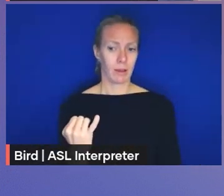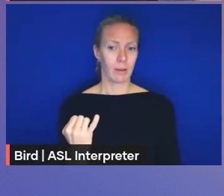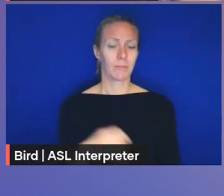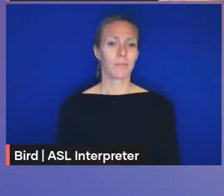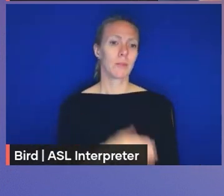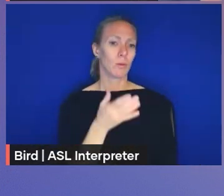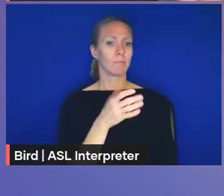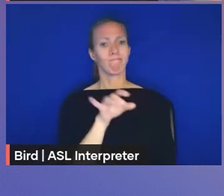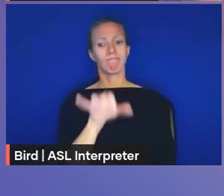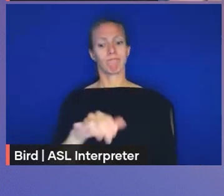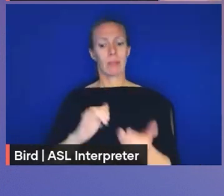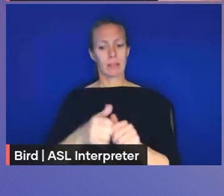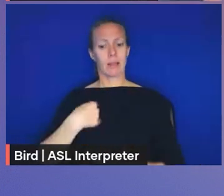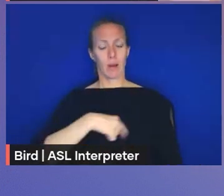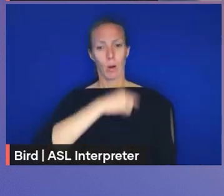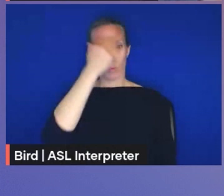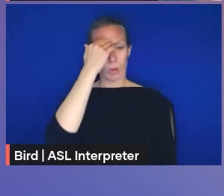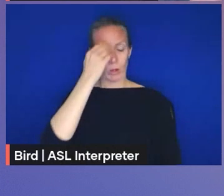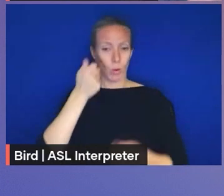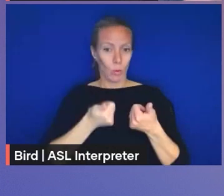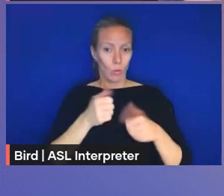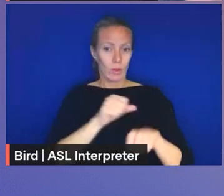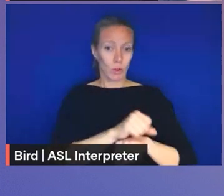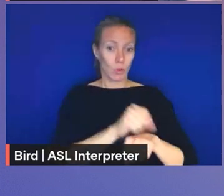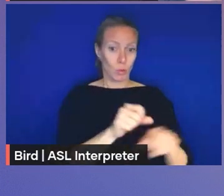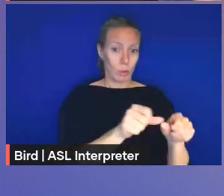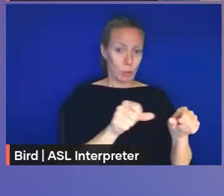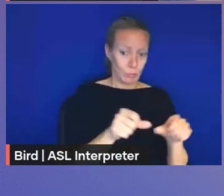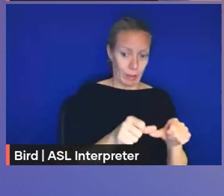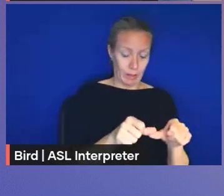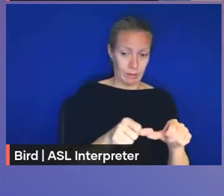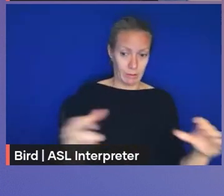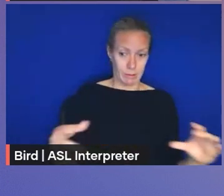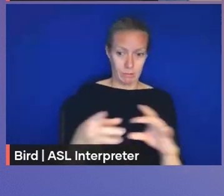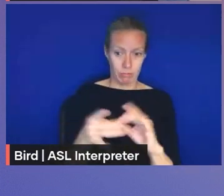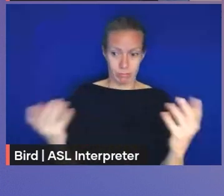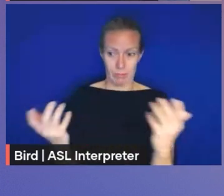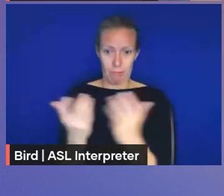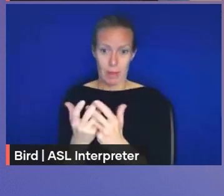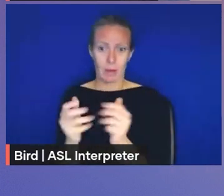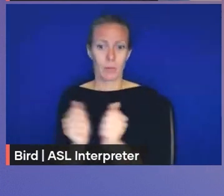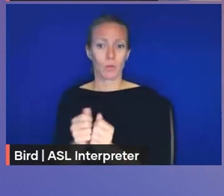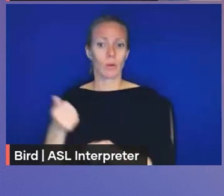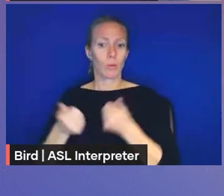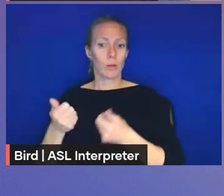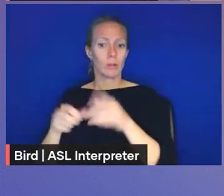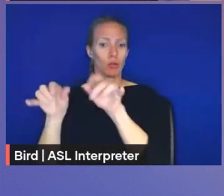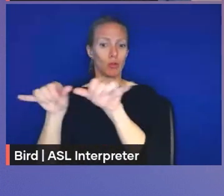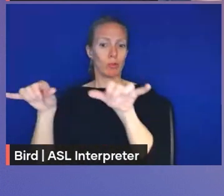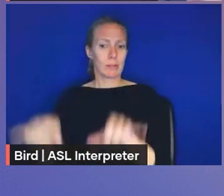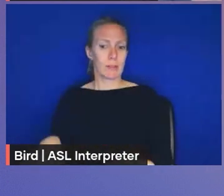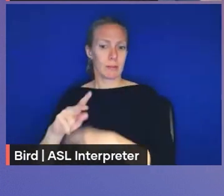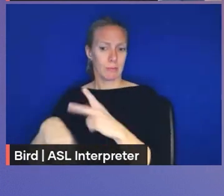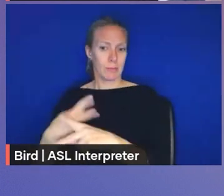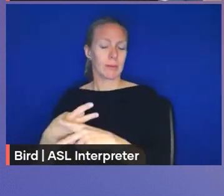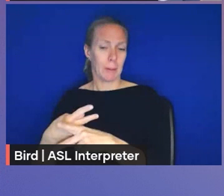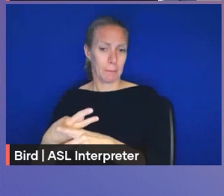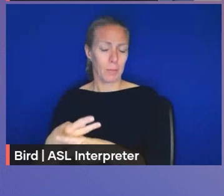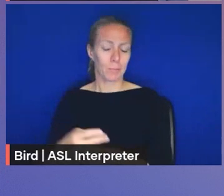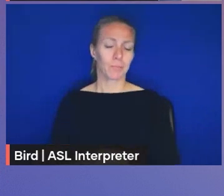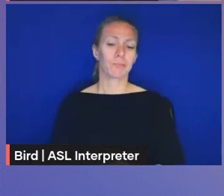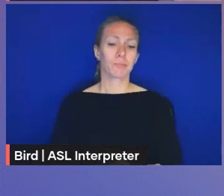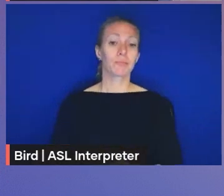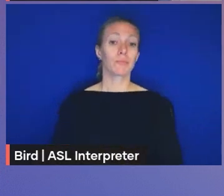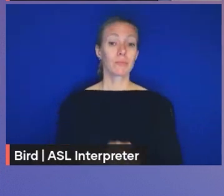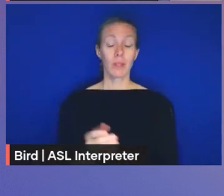which workspace is mapped to which system type within Styra DAS. And so these two are